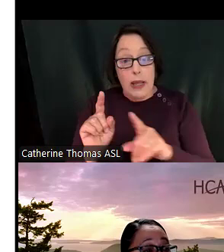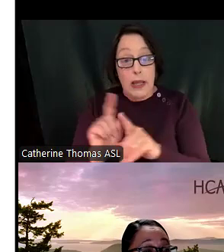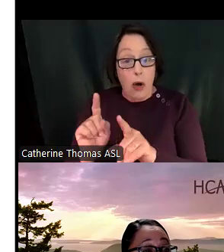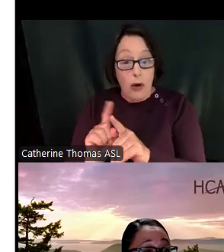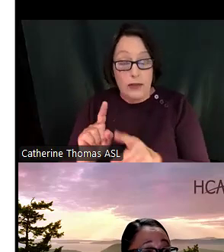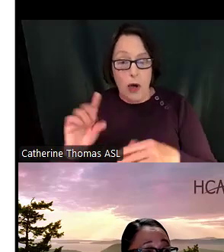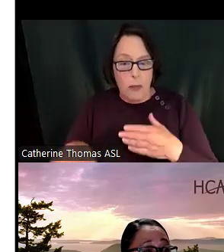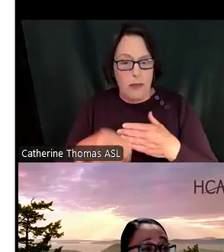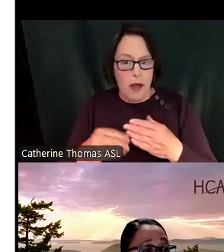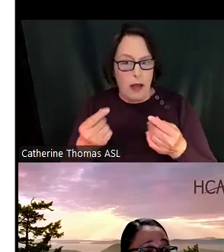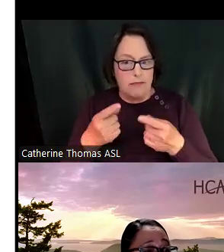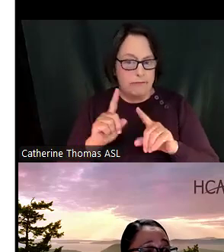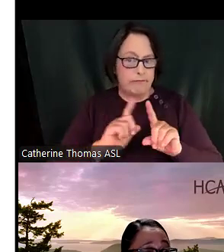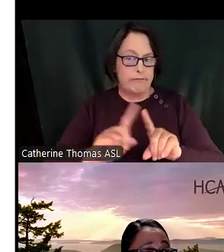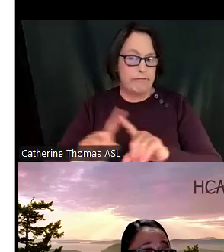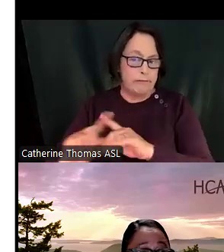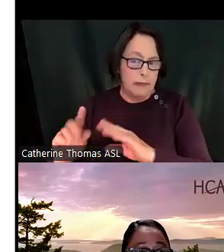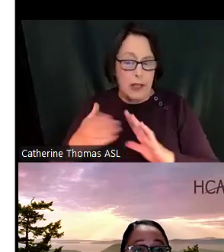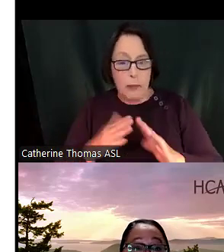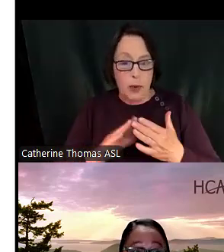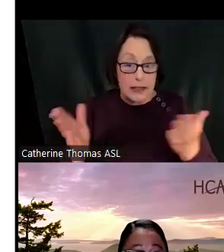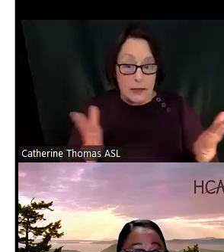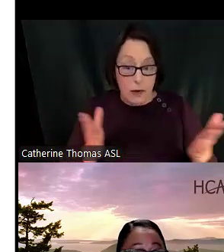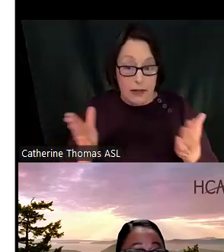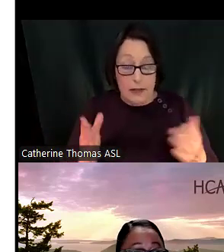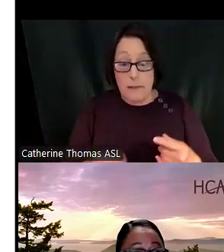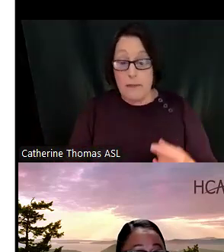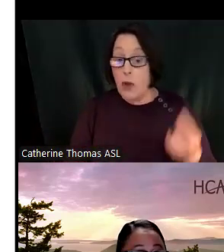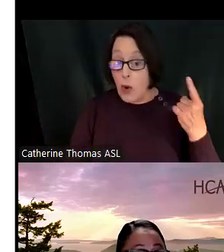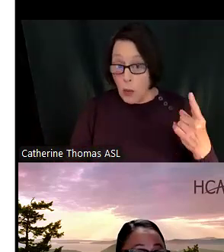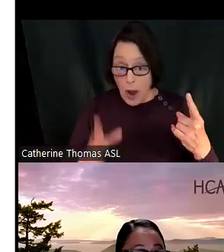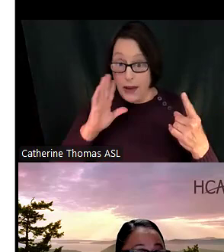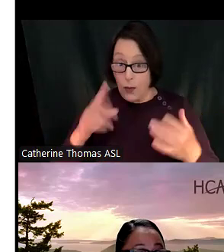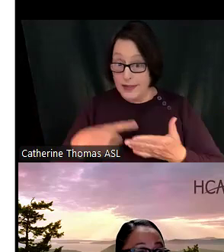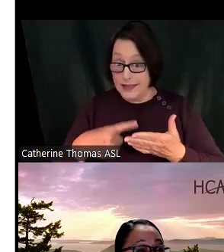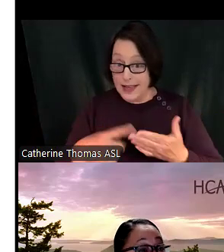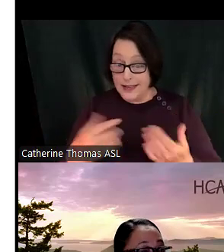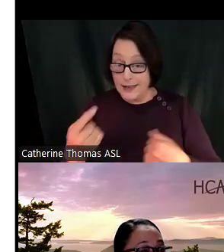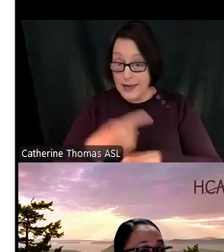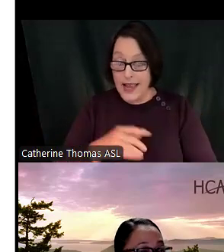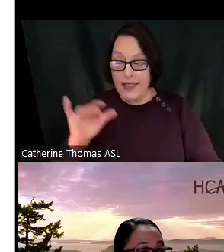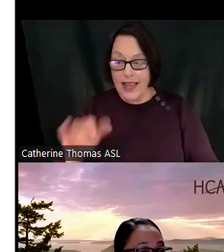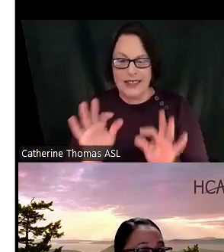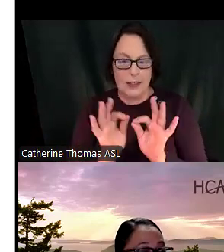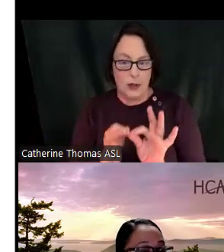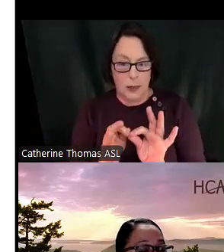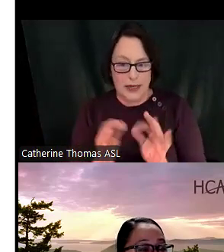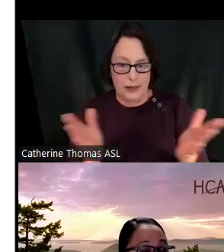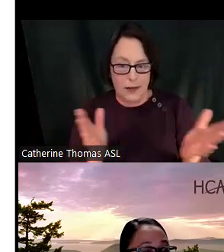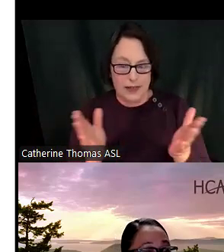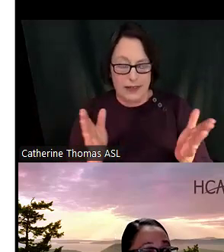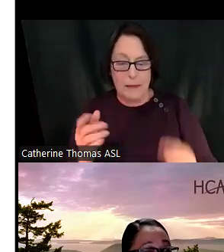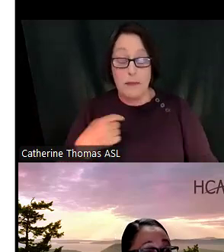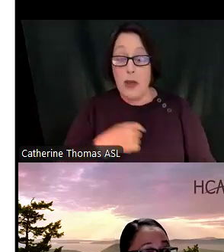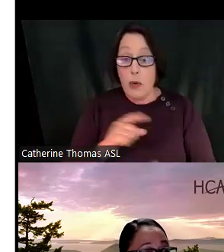a wide array of community services. One of them we're going to be discussing today, and that is interpreter services. We